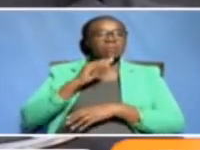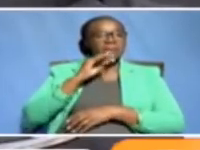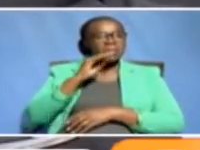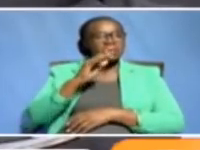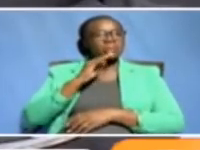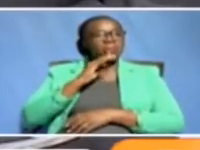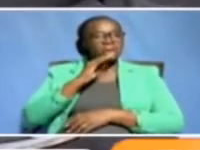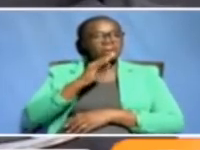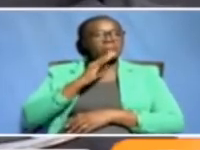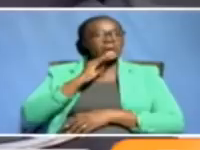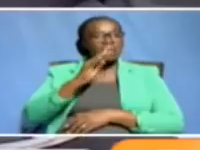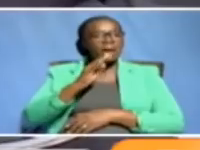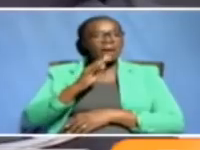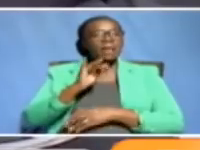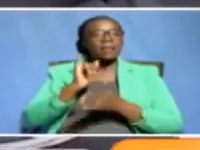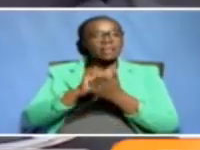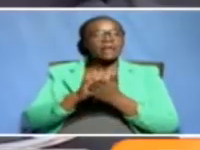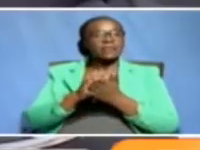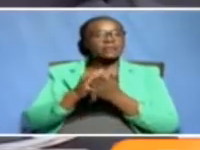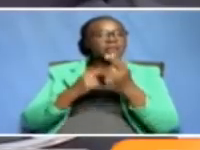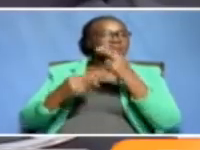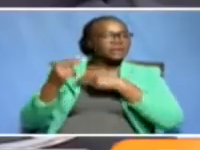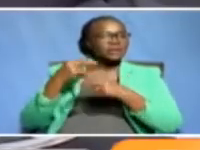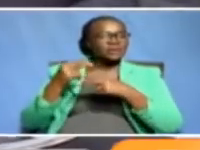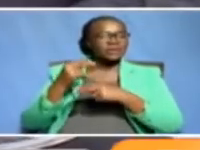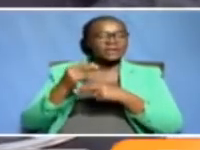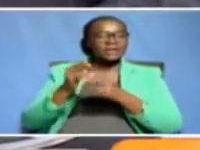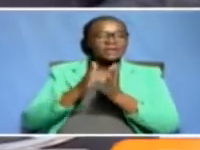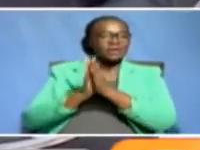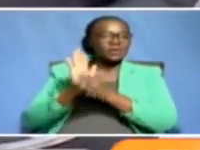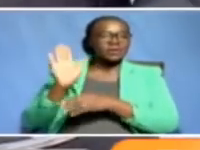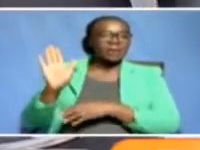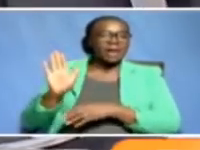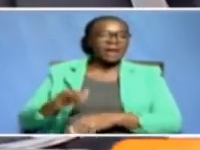in your story this week.